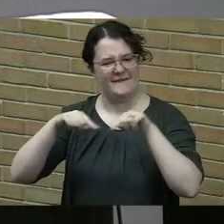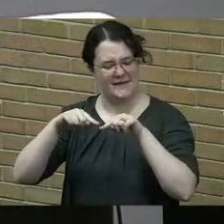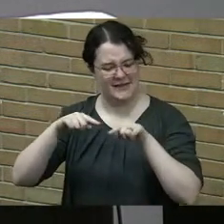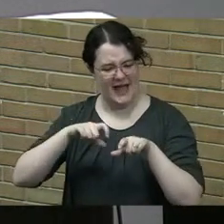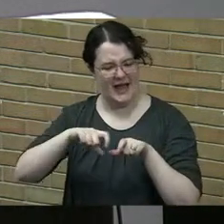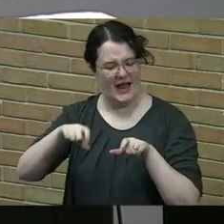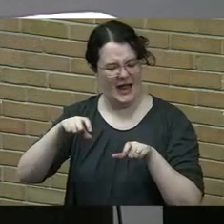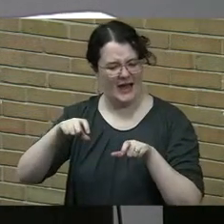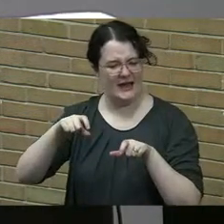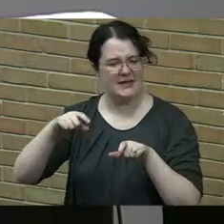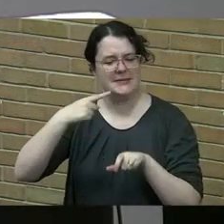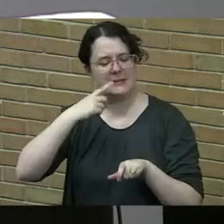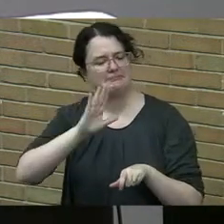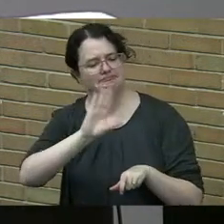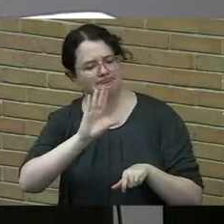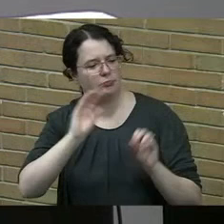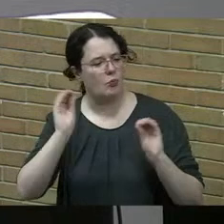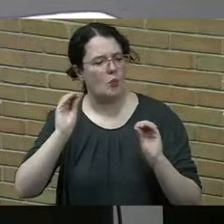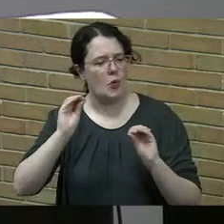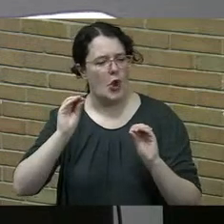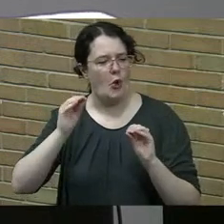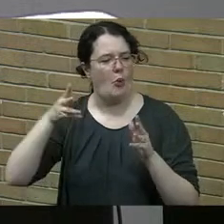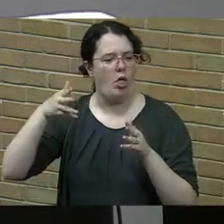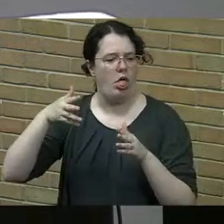of the corridor at the conclusion of the project.